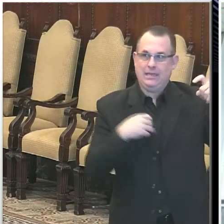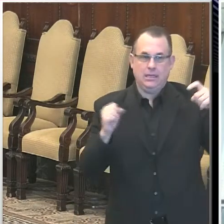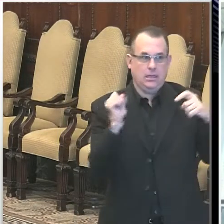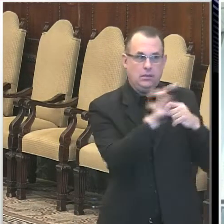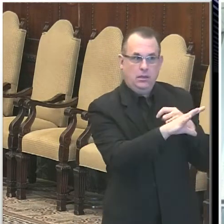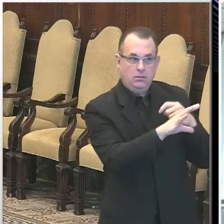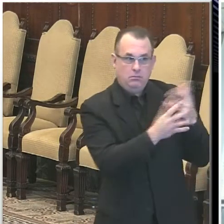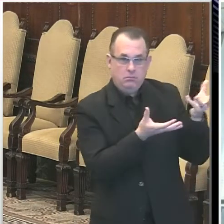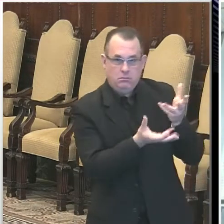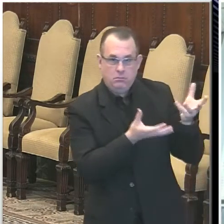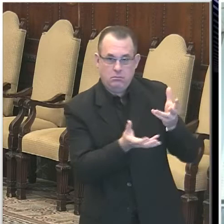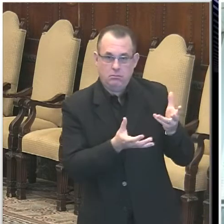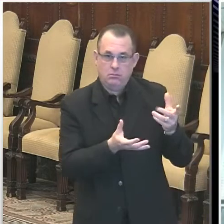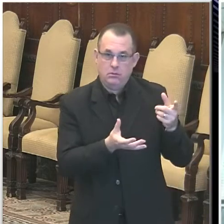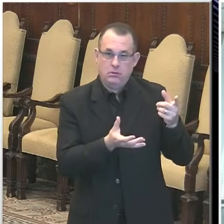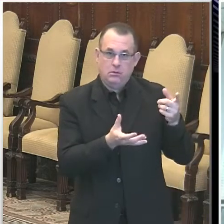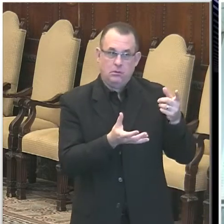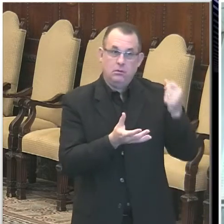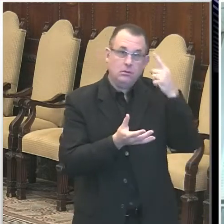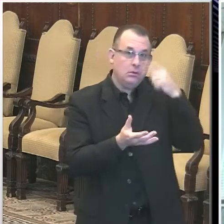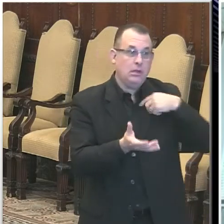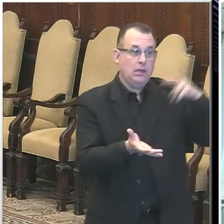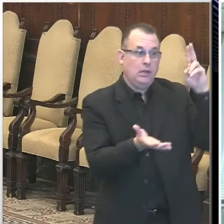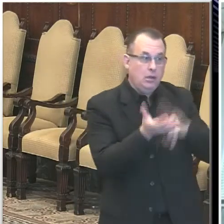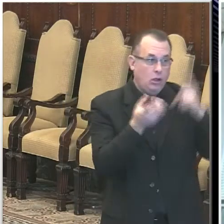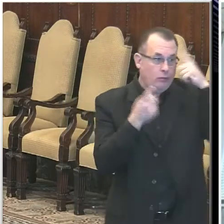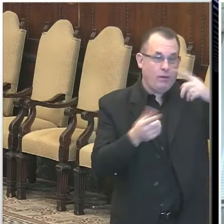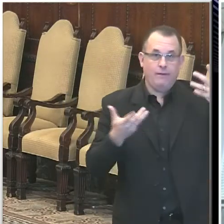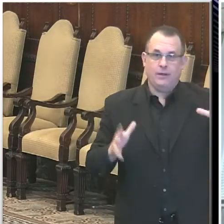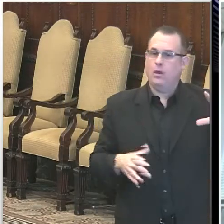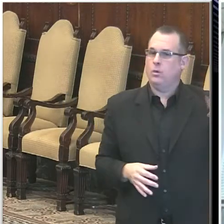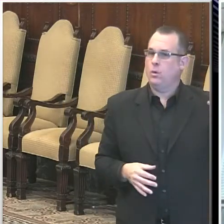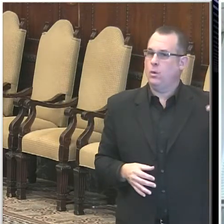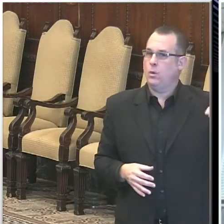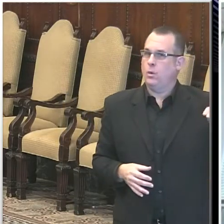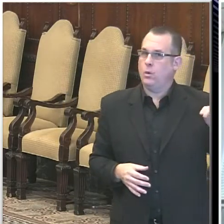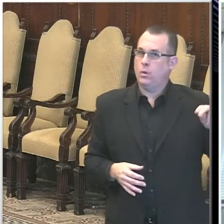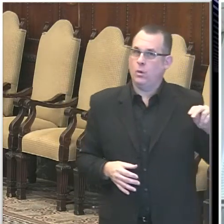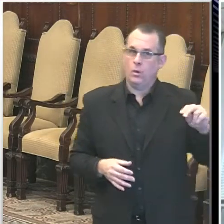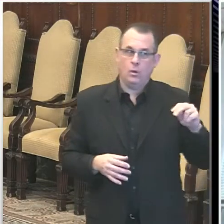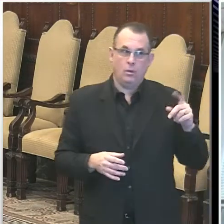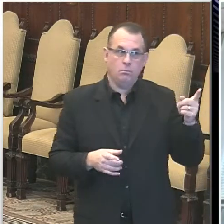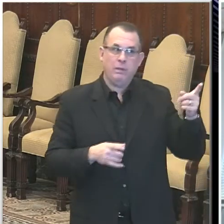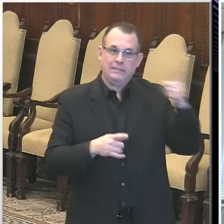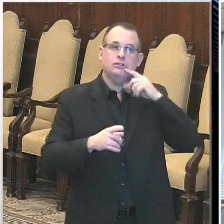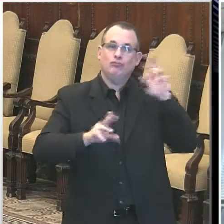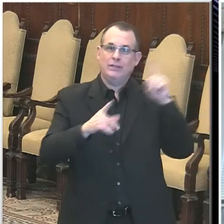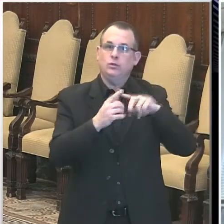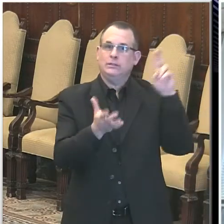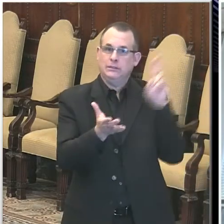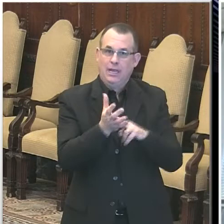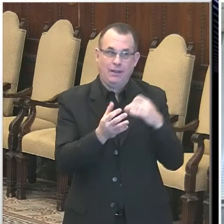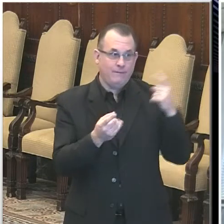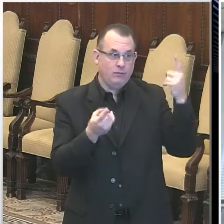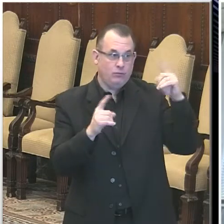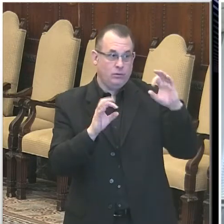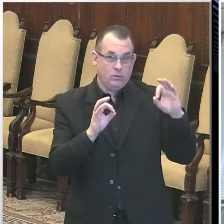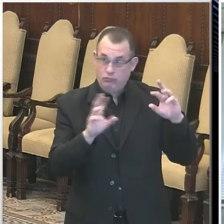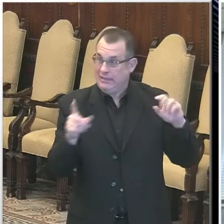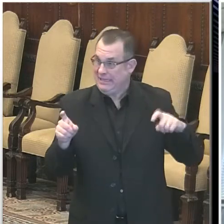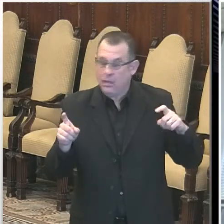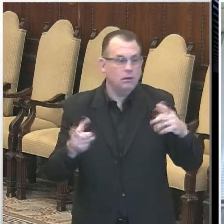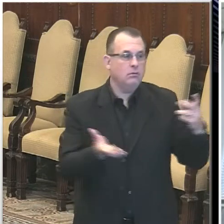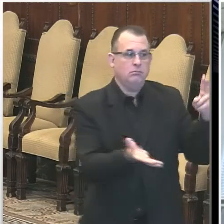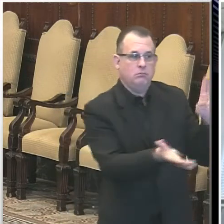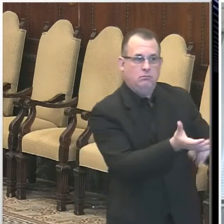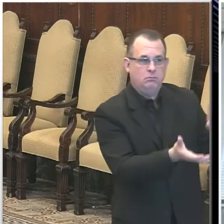signed leases with, but certainly want to have teed up in case we need additional capacity going forward. The Leah Core Center has 180 beds